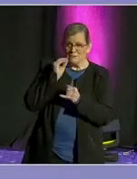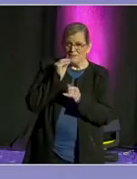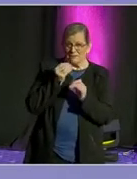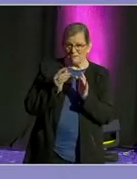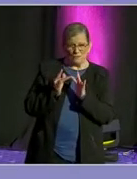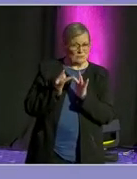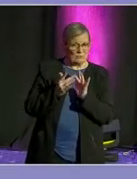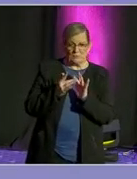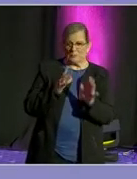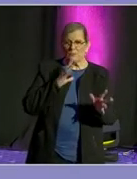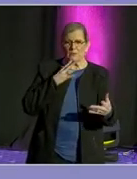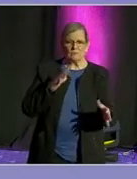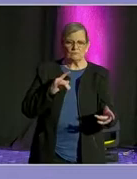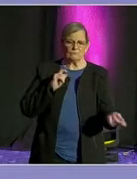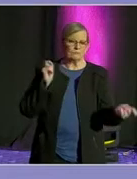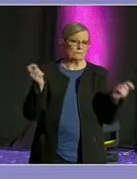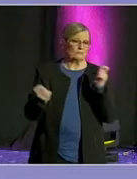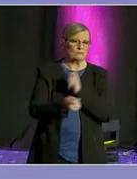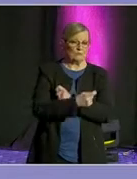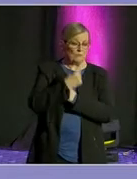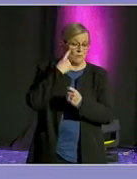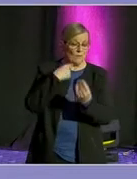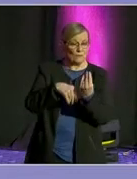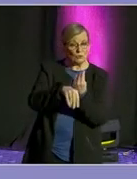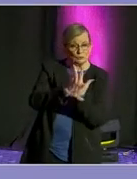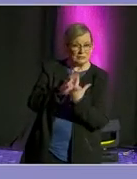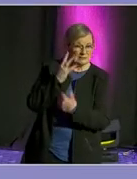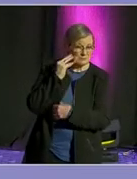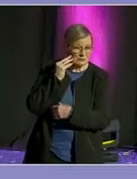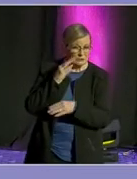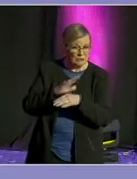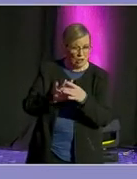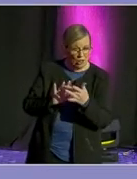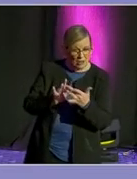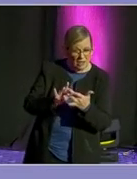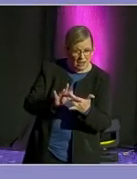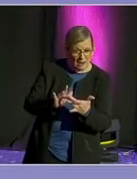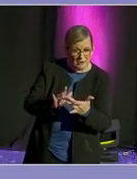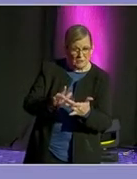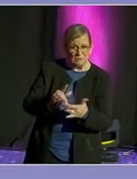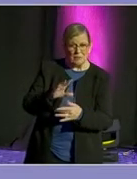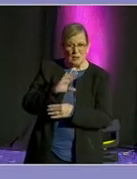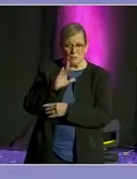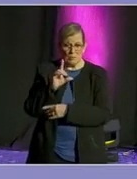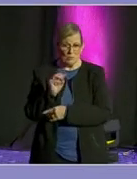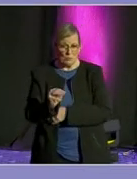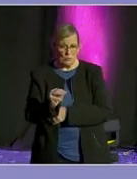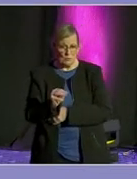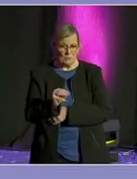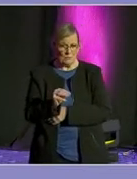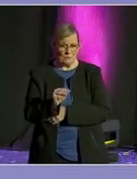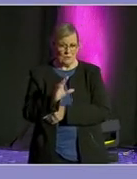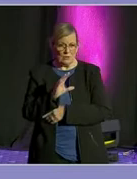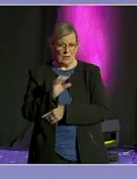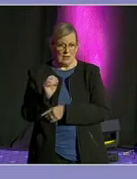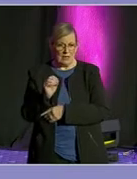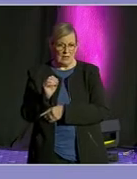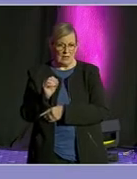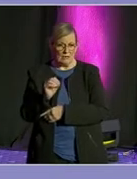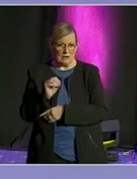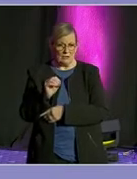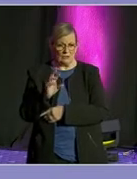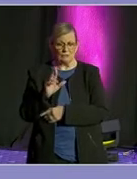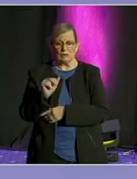peak bloom experience, including an online Bloomin' Junior Ranger activities, complete with a virtual Junior Ranger